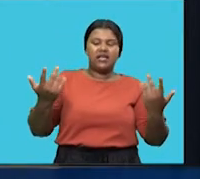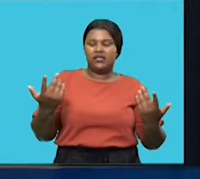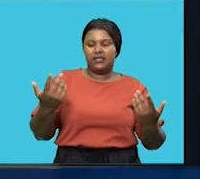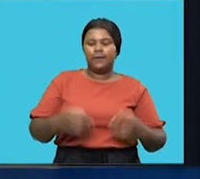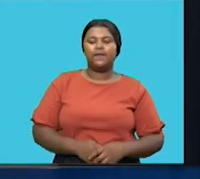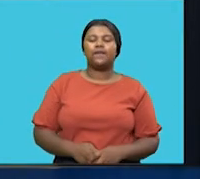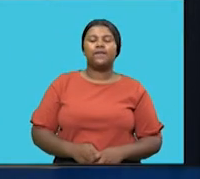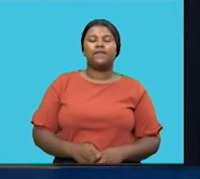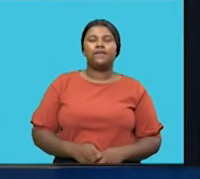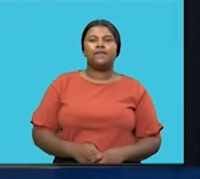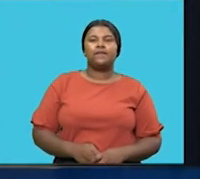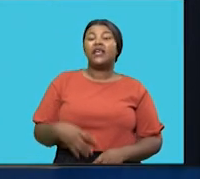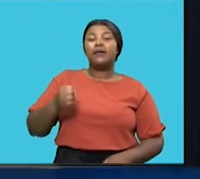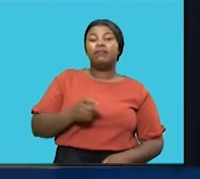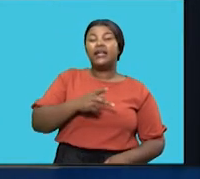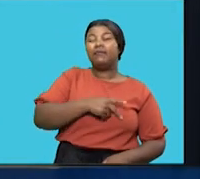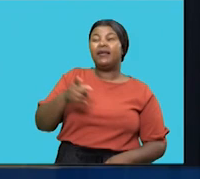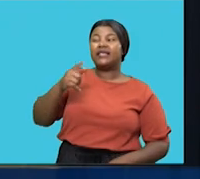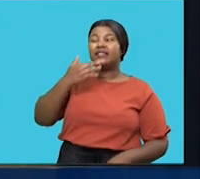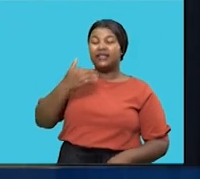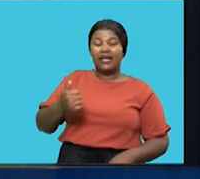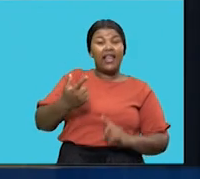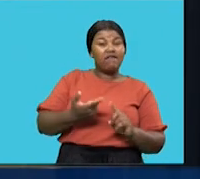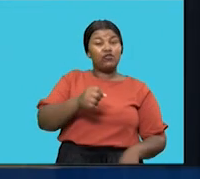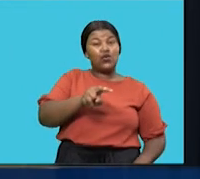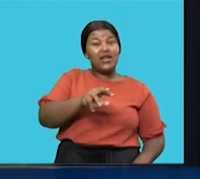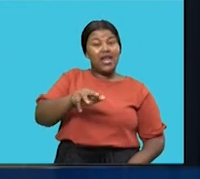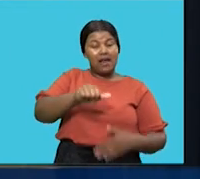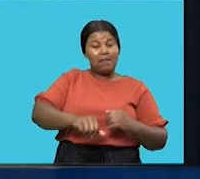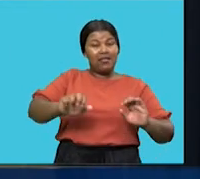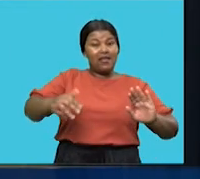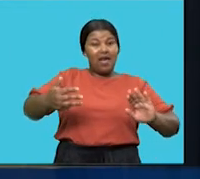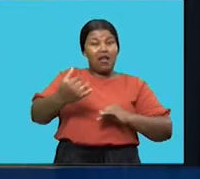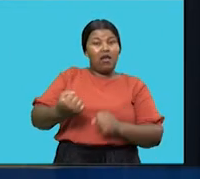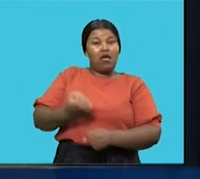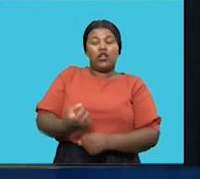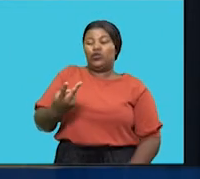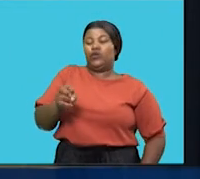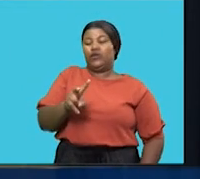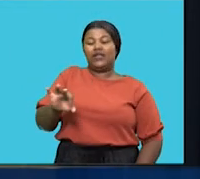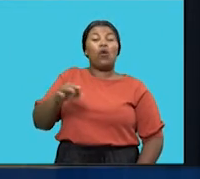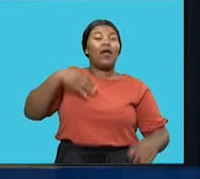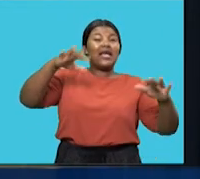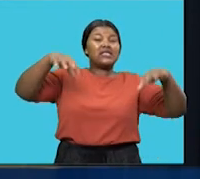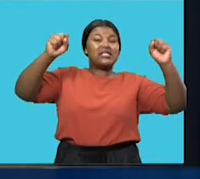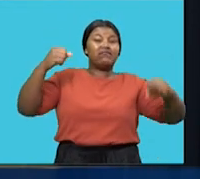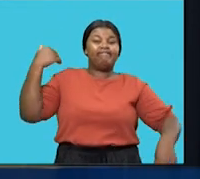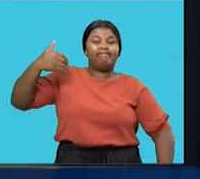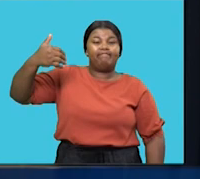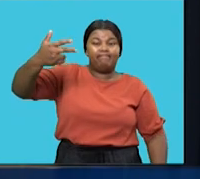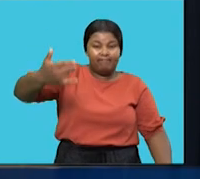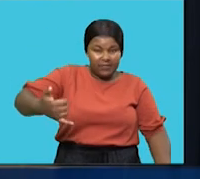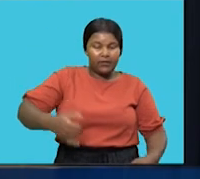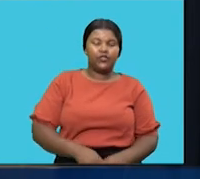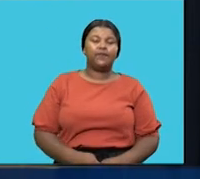low. Premier, siyacela Premier, from the 29th September, singana case, till today. Lapha bekunama box